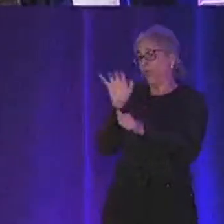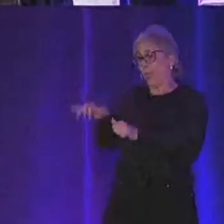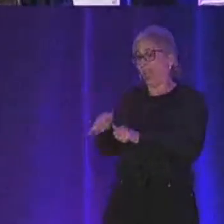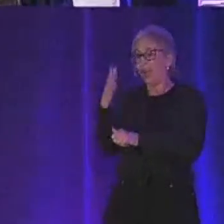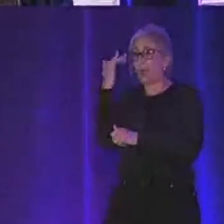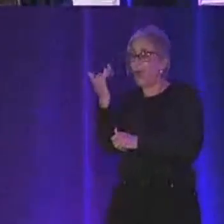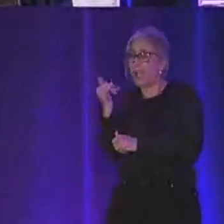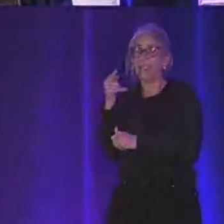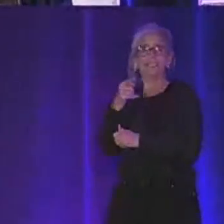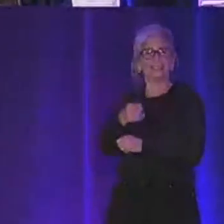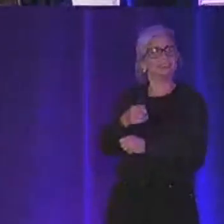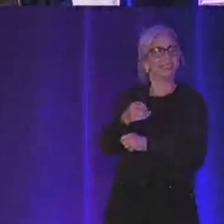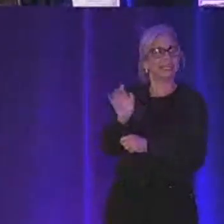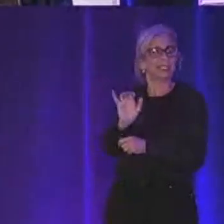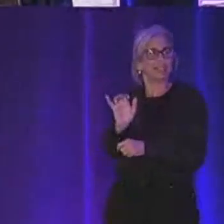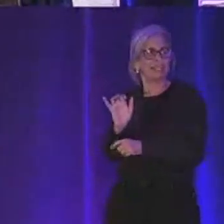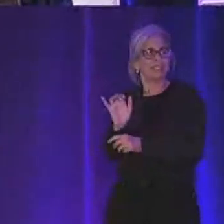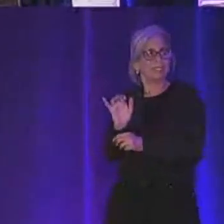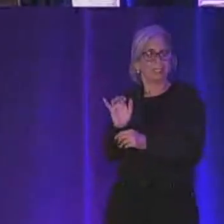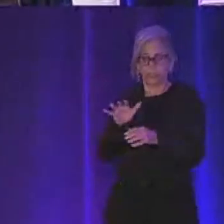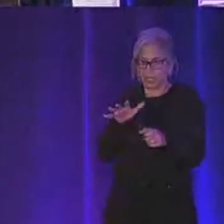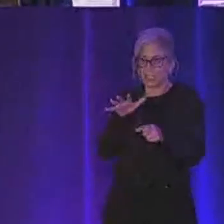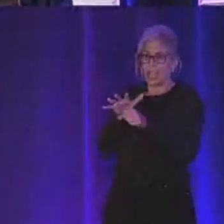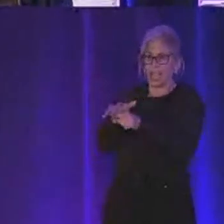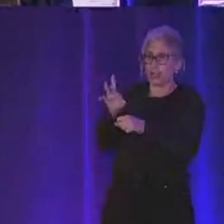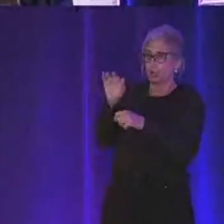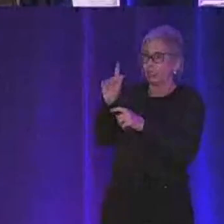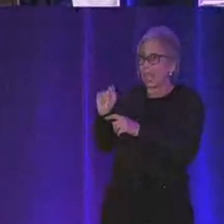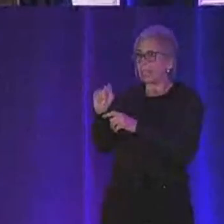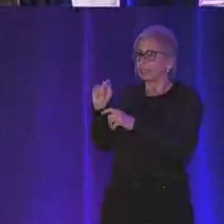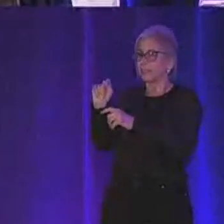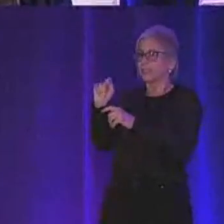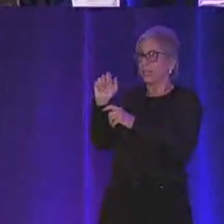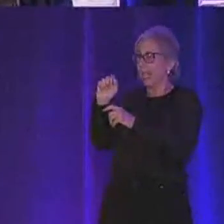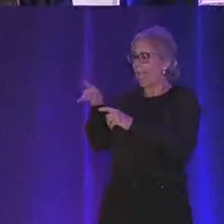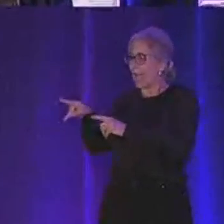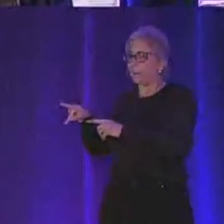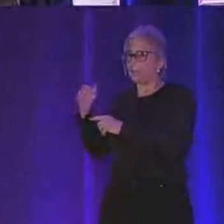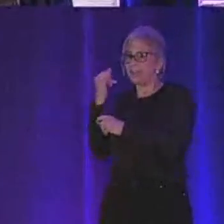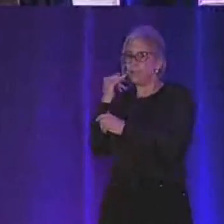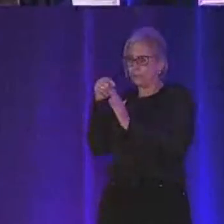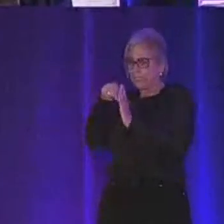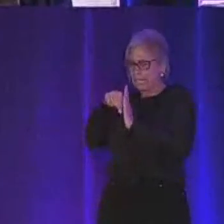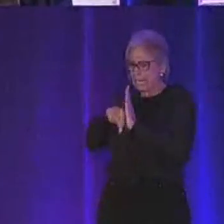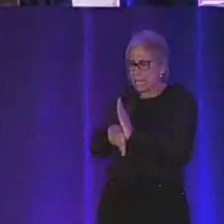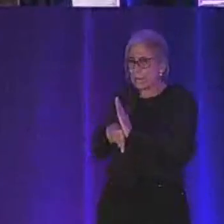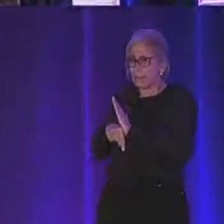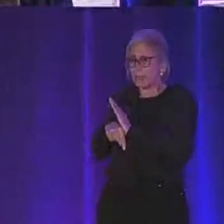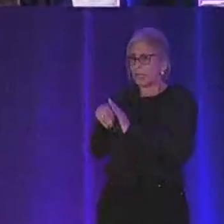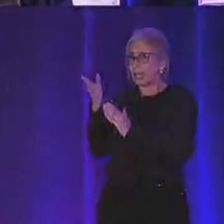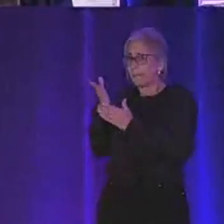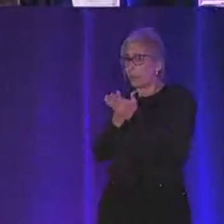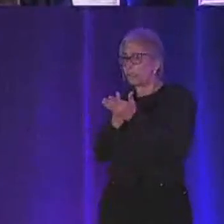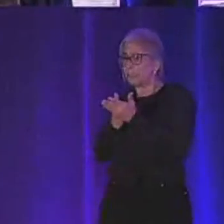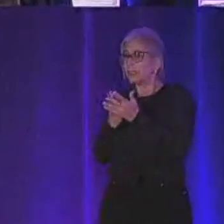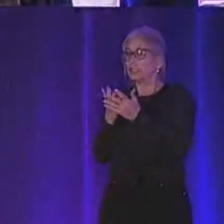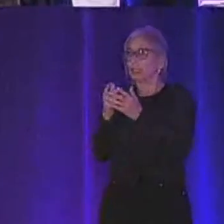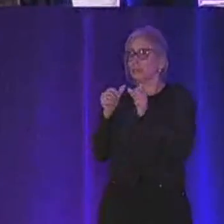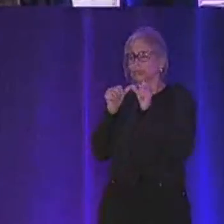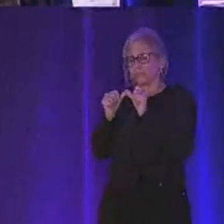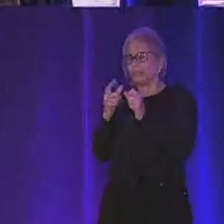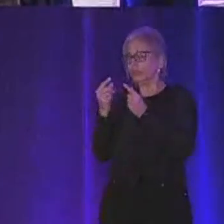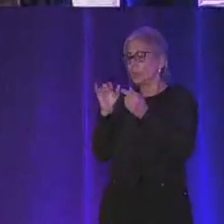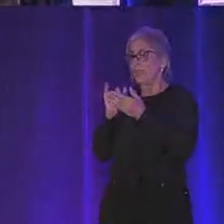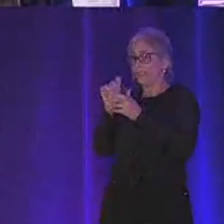it like serializes your entire React app into a string. So if you've got deep components, it will synchronously do that for each client